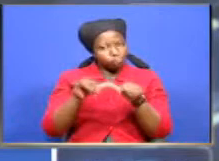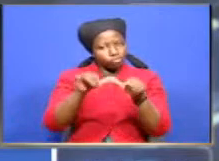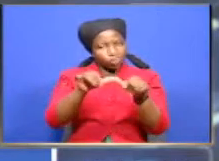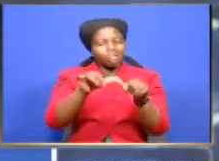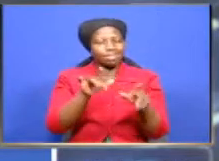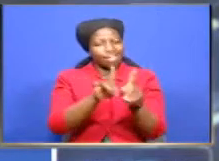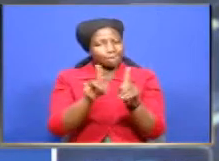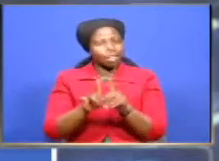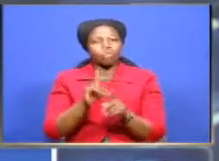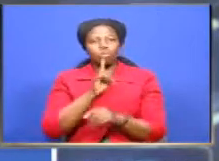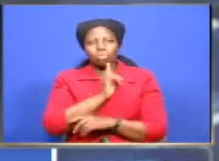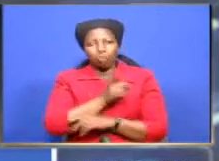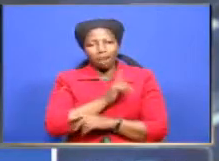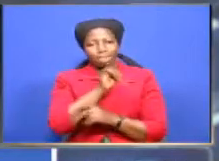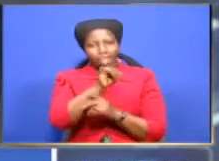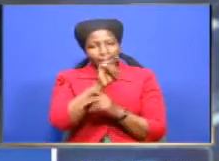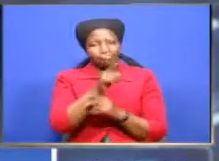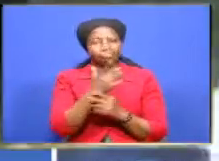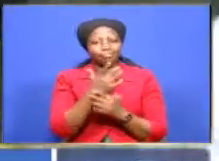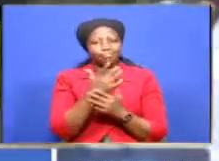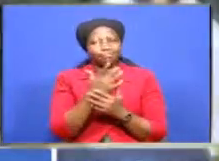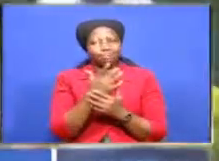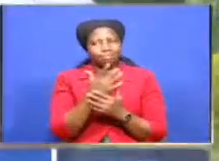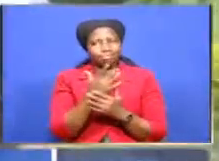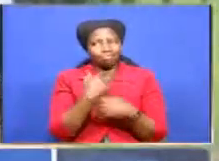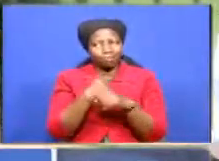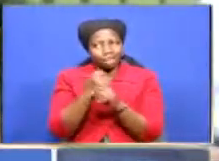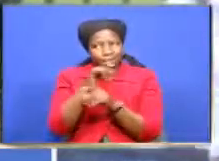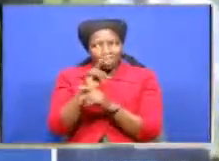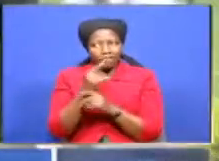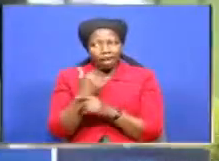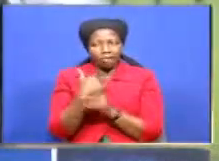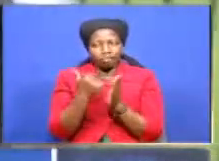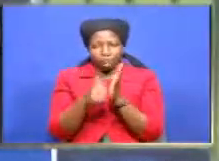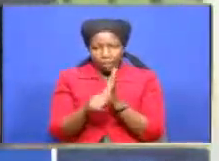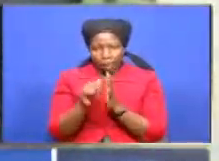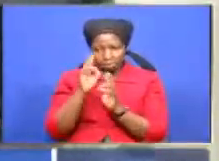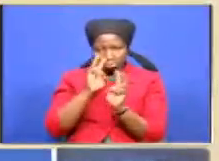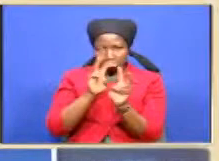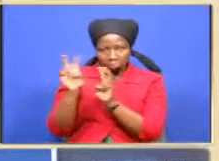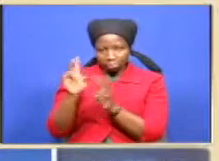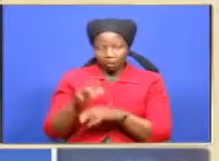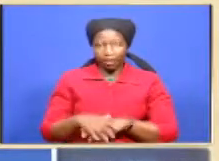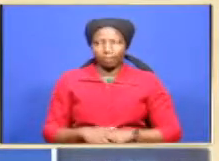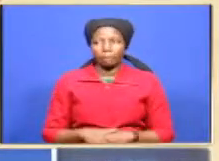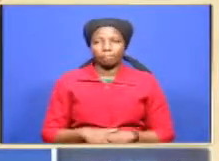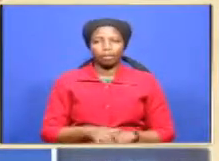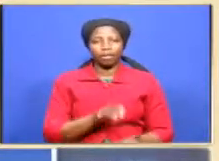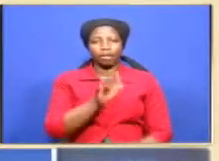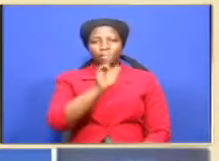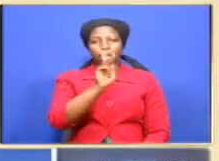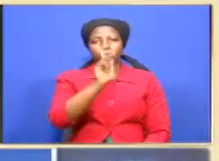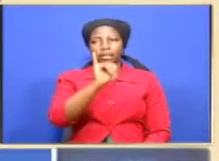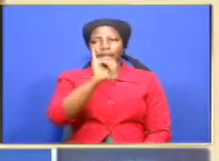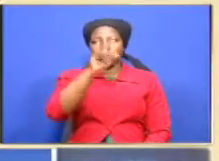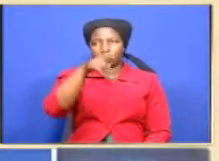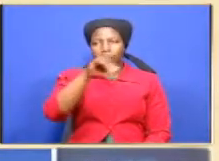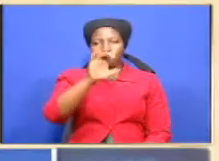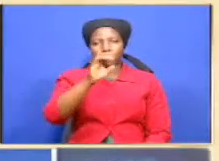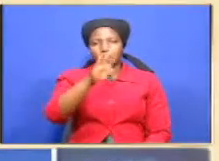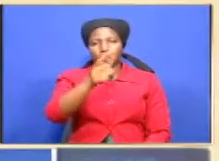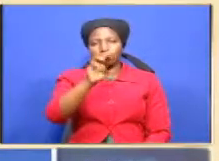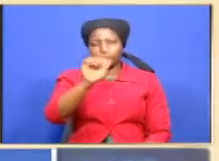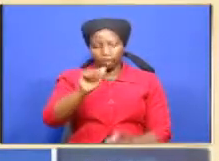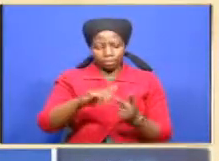only embolden them. Have a look. The ouster of Senators Kipchumba Murkomen and Susan Kihika from their